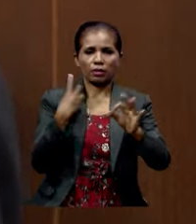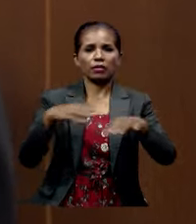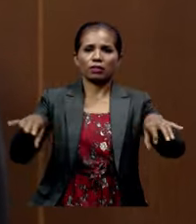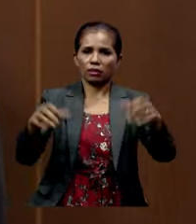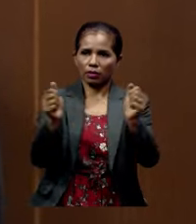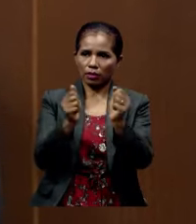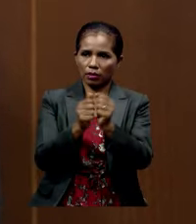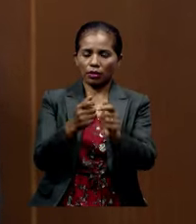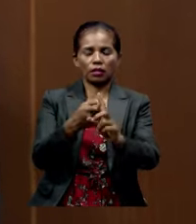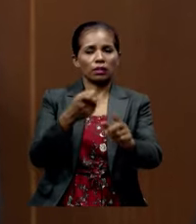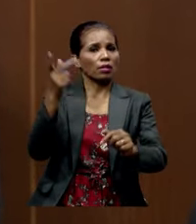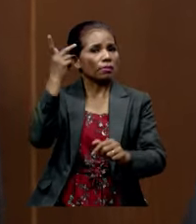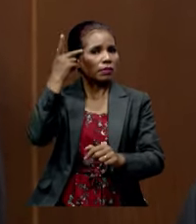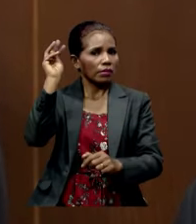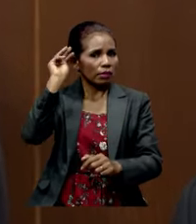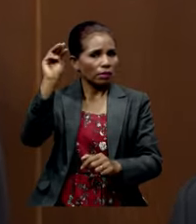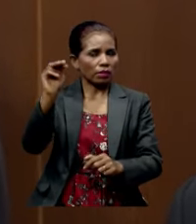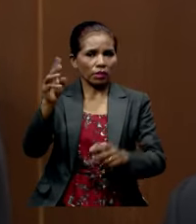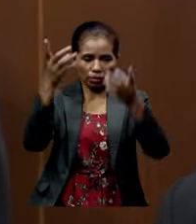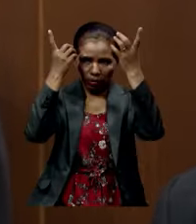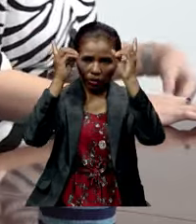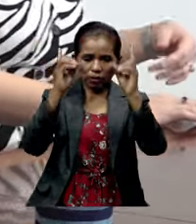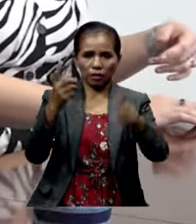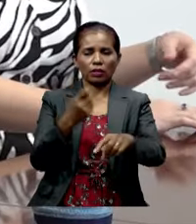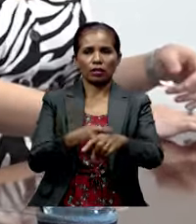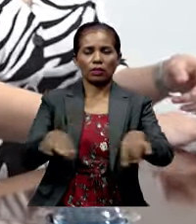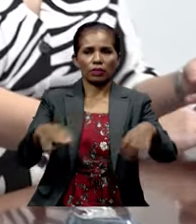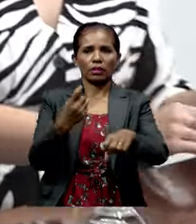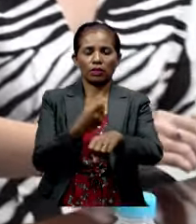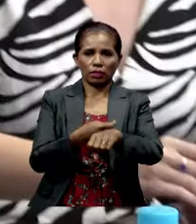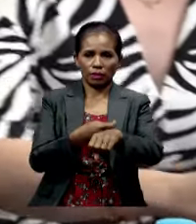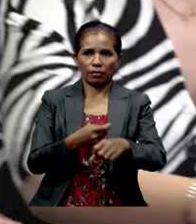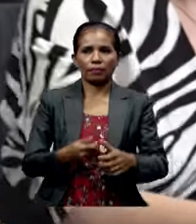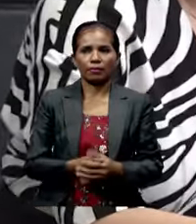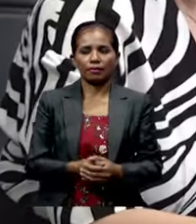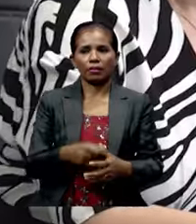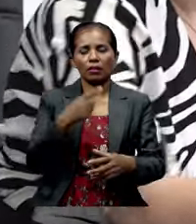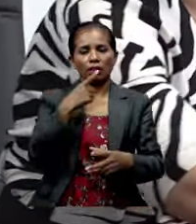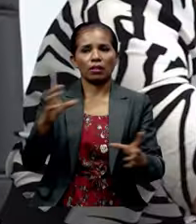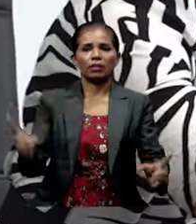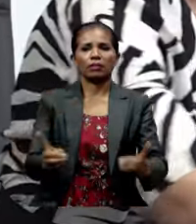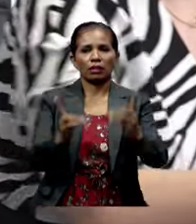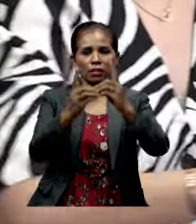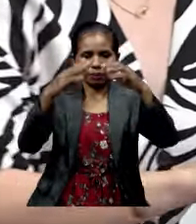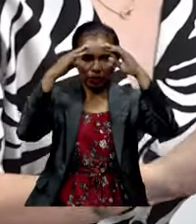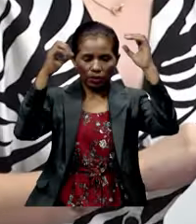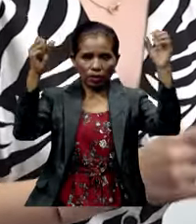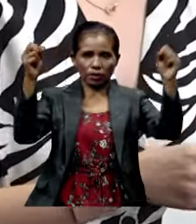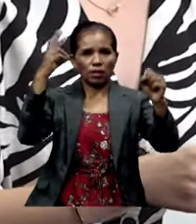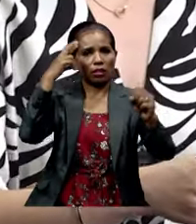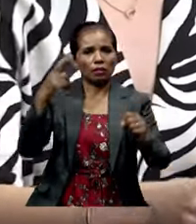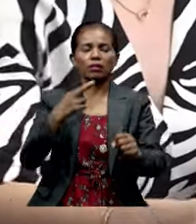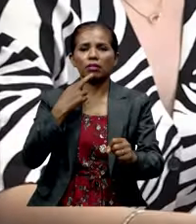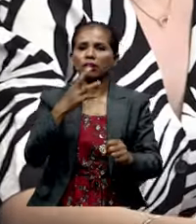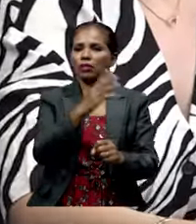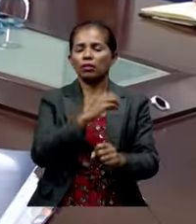help from the Prime Minister, we will finish on time. Antes ne datuk Edward Mos hasoro malu ona ho presidente Republika José Ramos